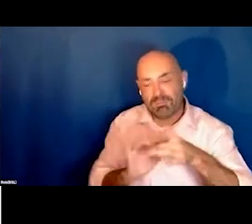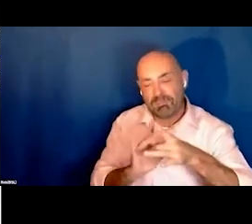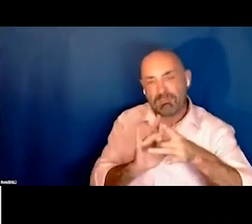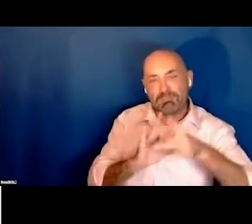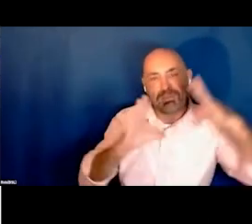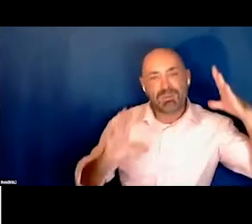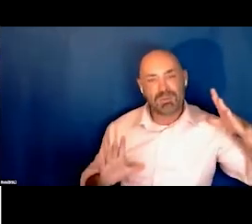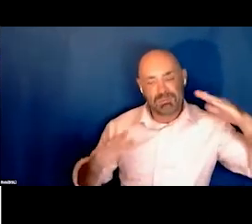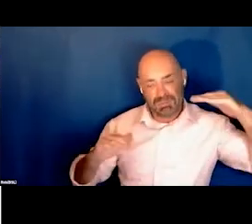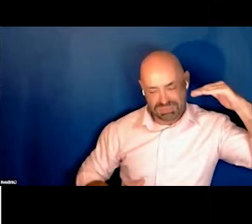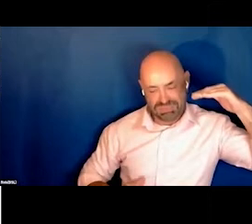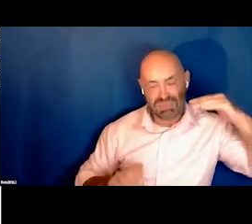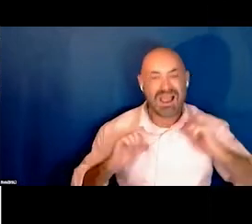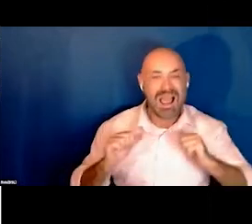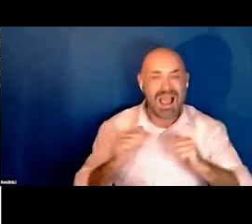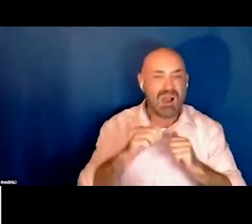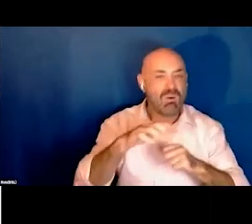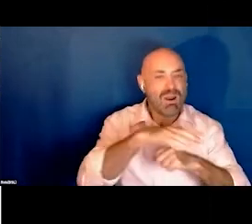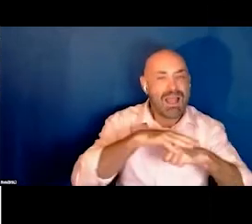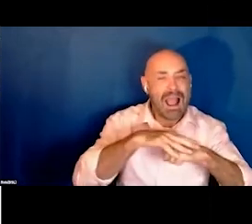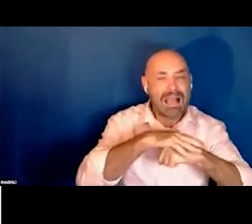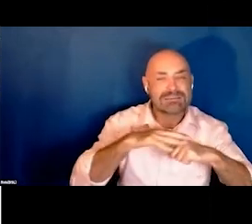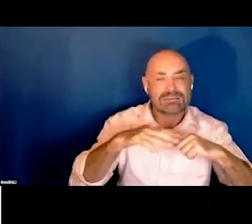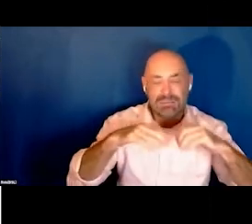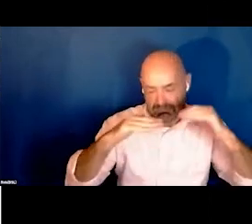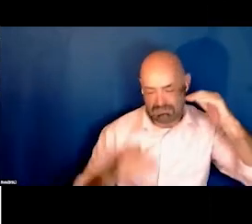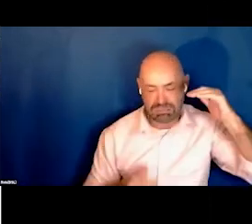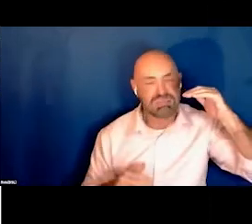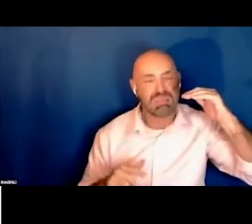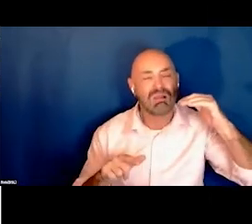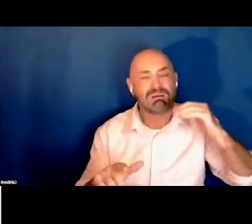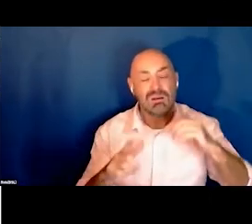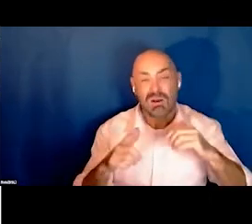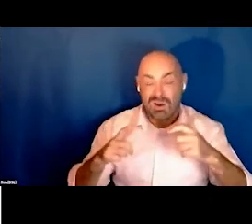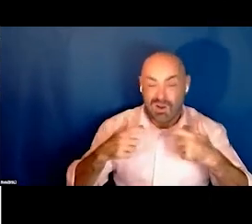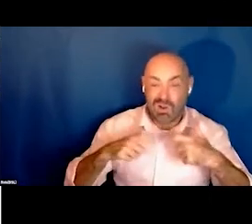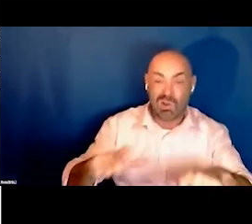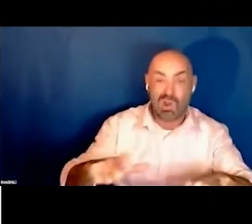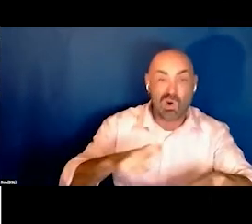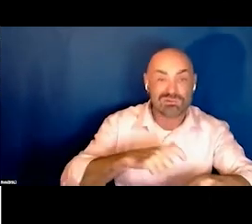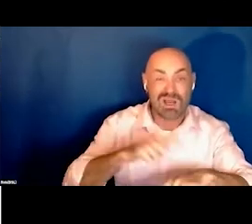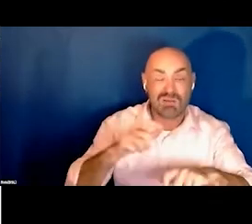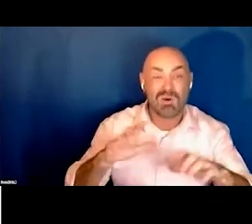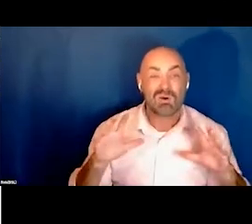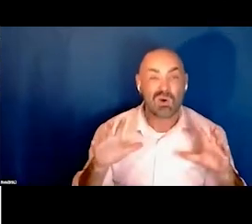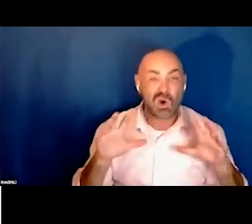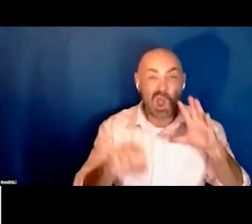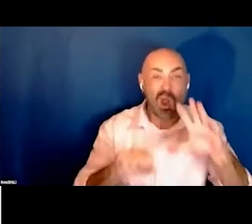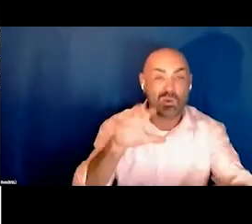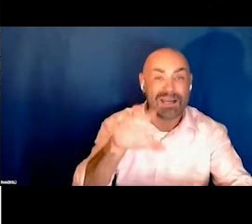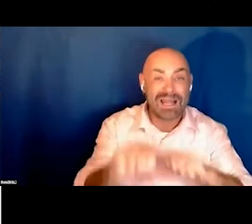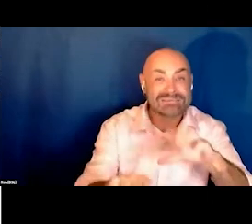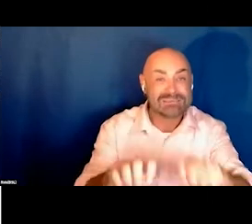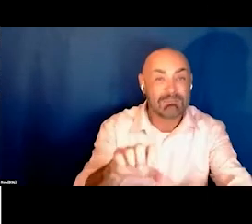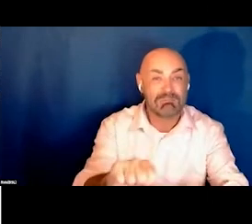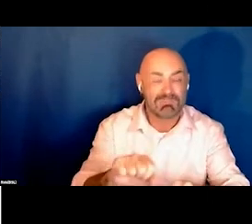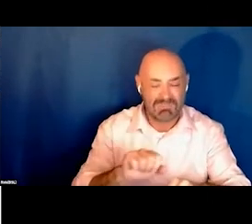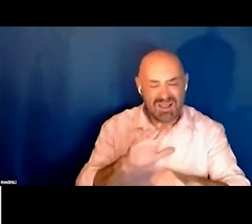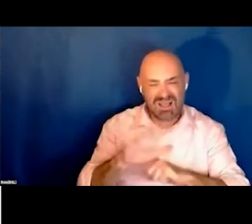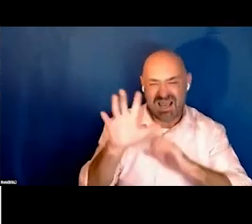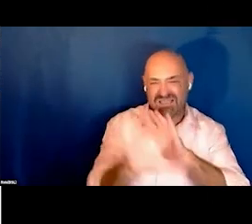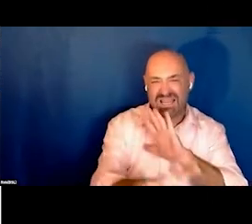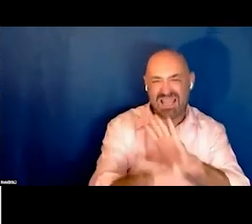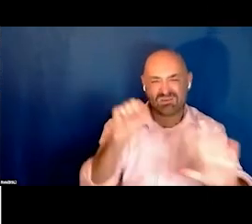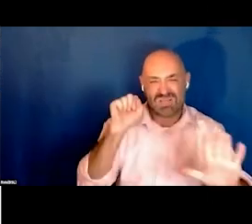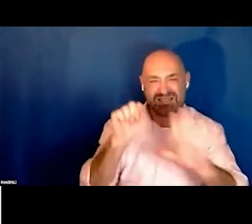our lands, and the long-term consequences of colonialism on communities and extractivism, where